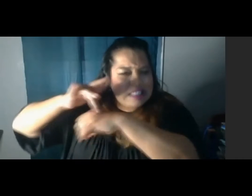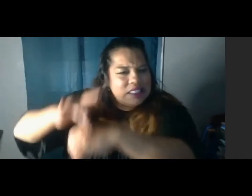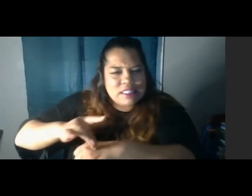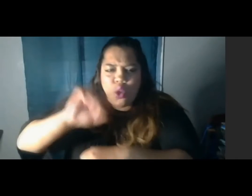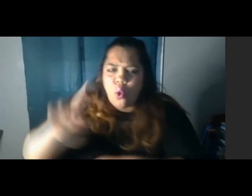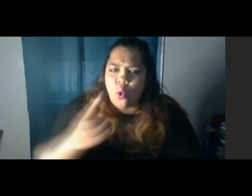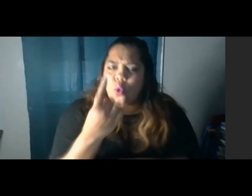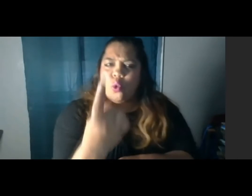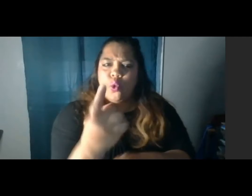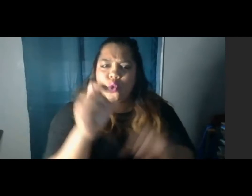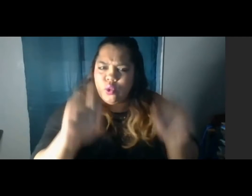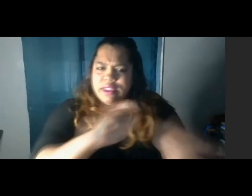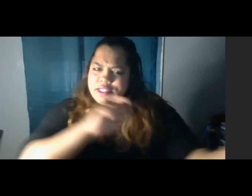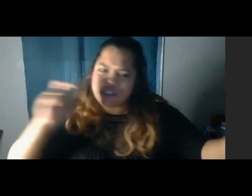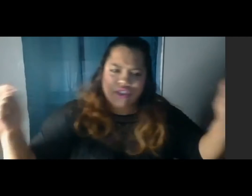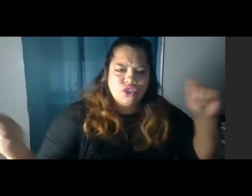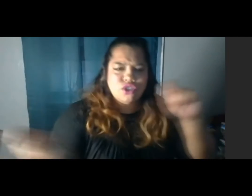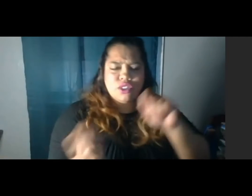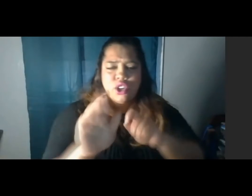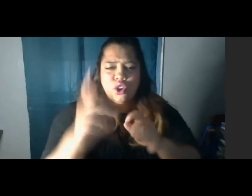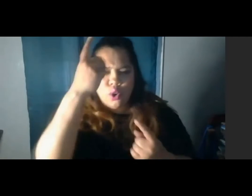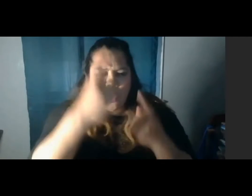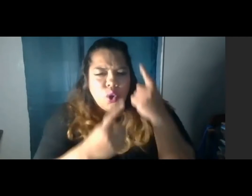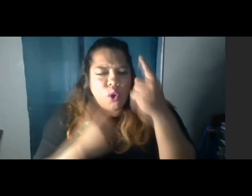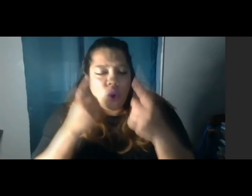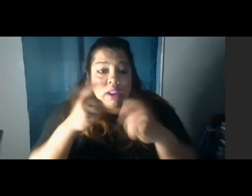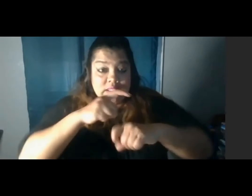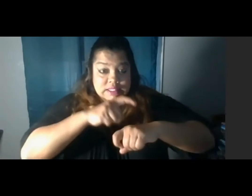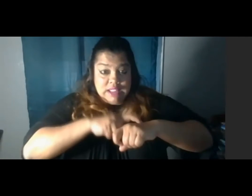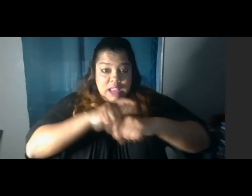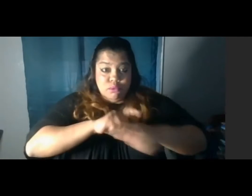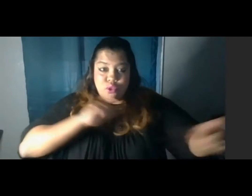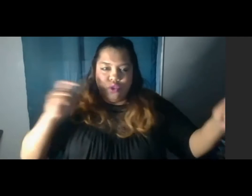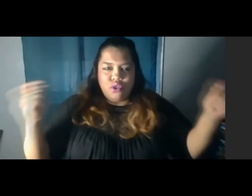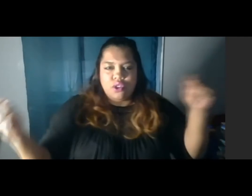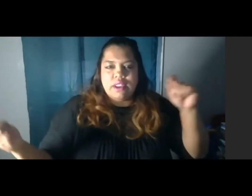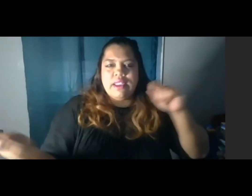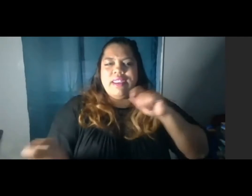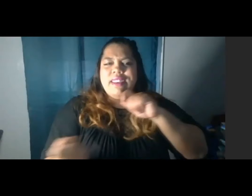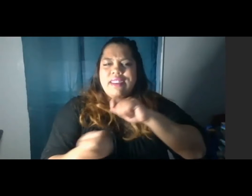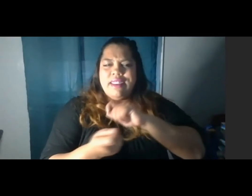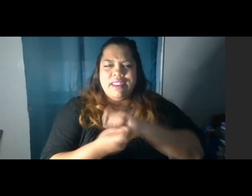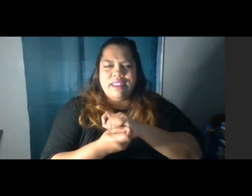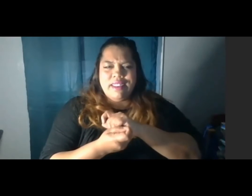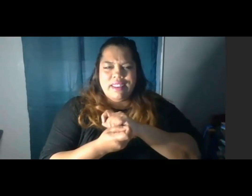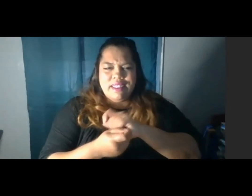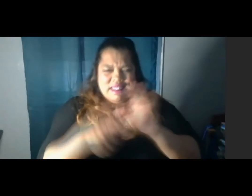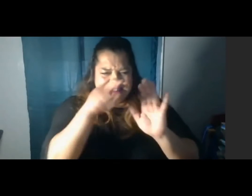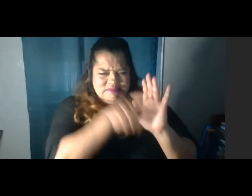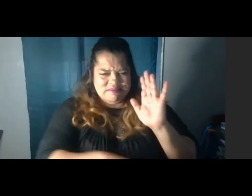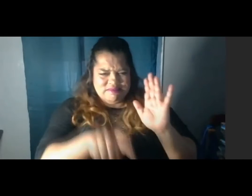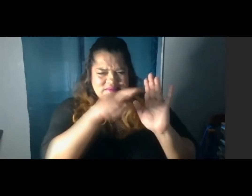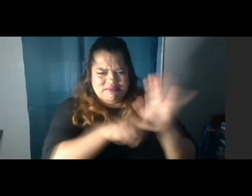minds. Move up, have no fear for atomic energy, 'cause none